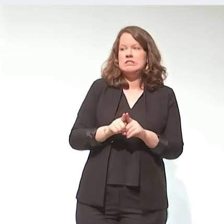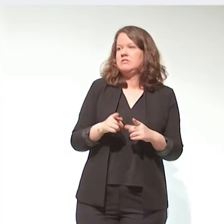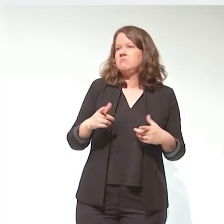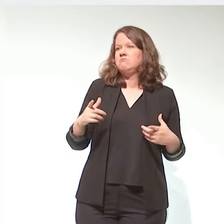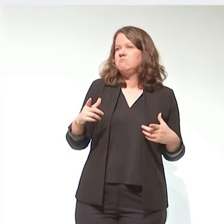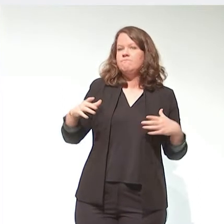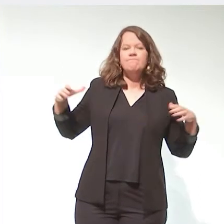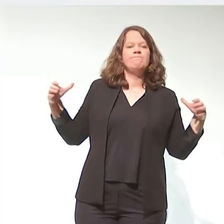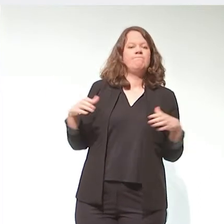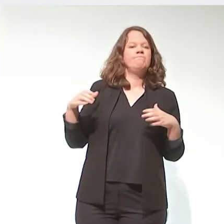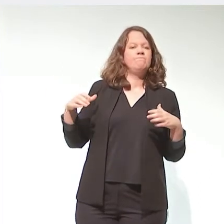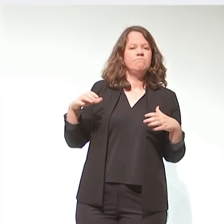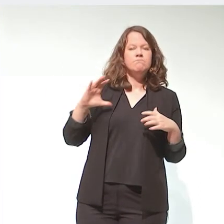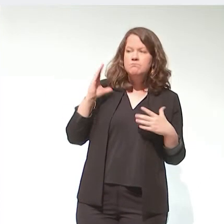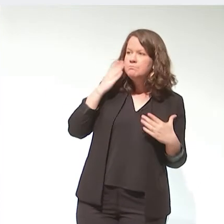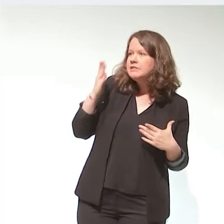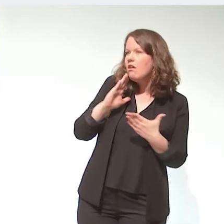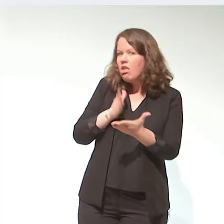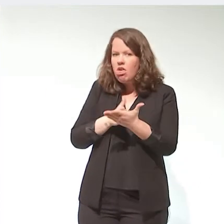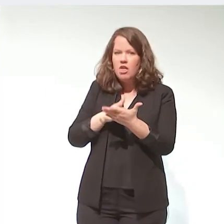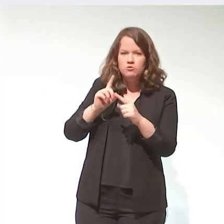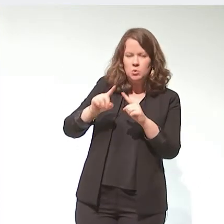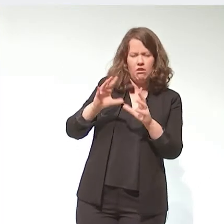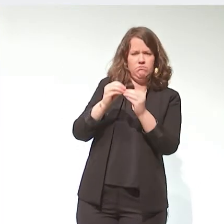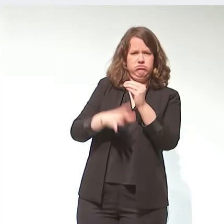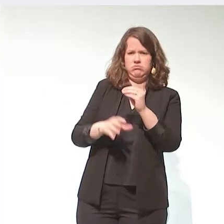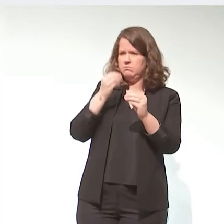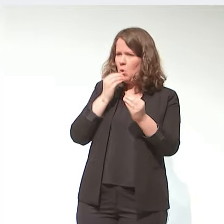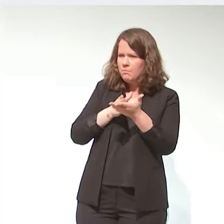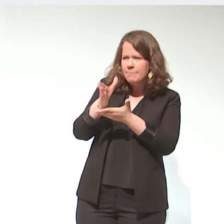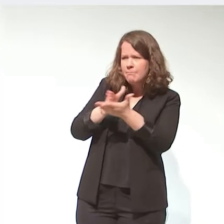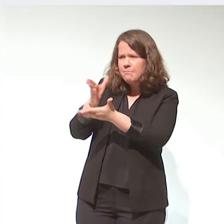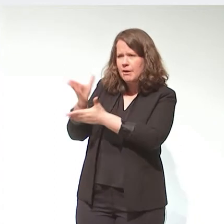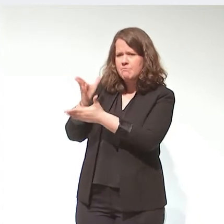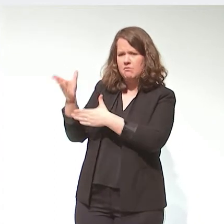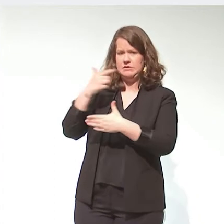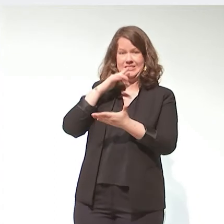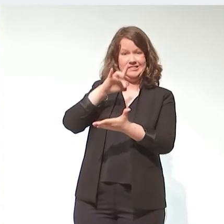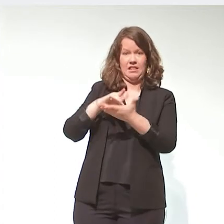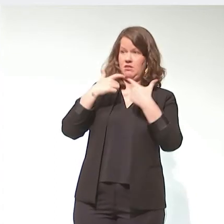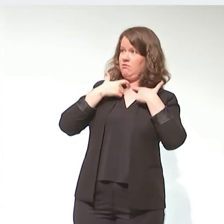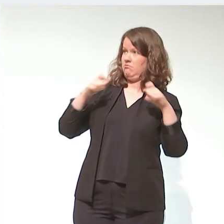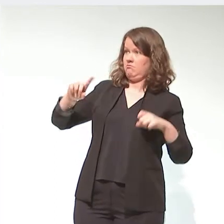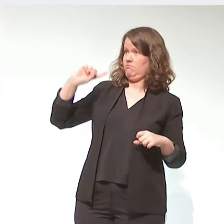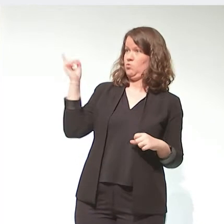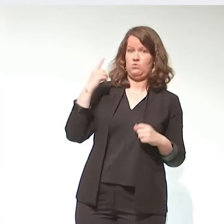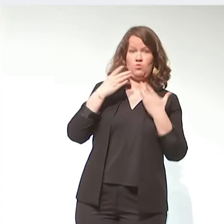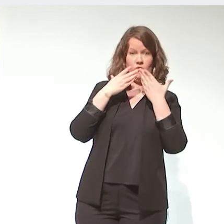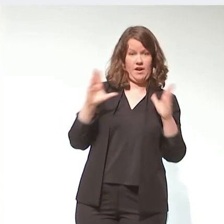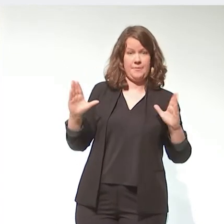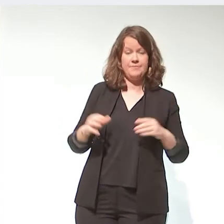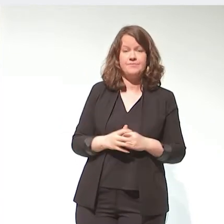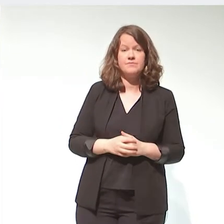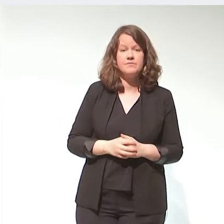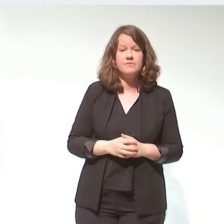education center open to everyone. And that is for people with visual impairments, walking impairments,